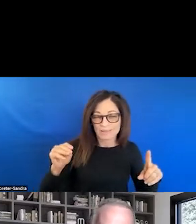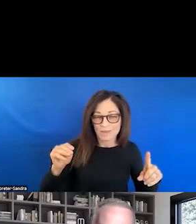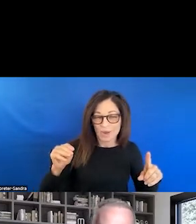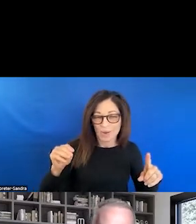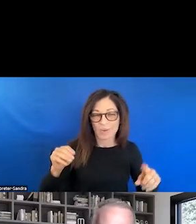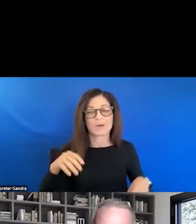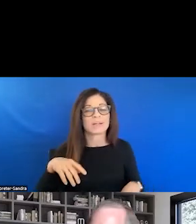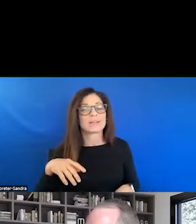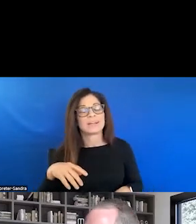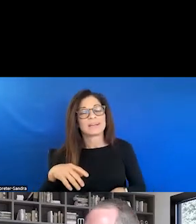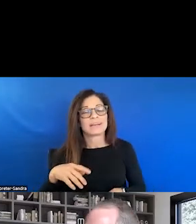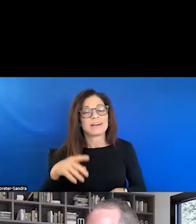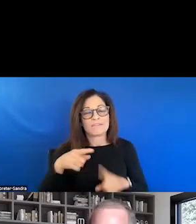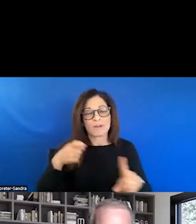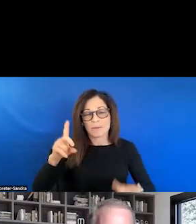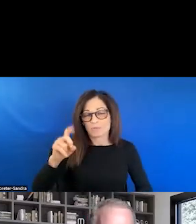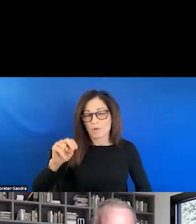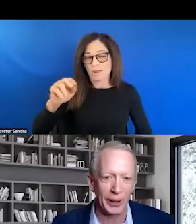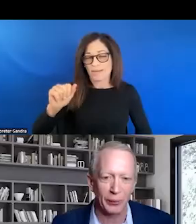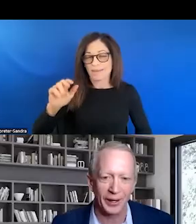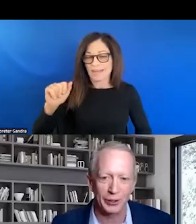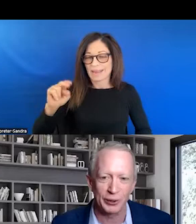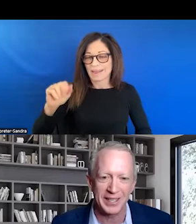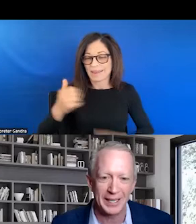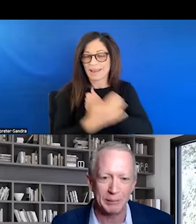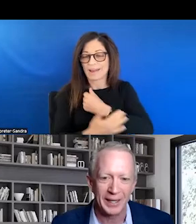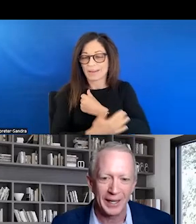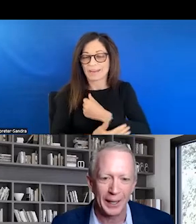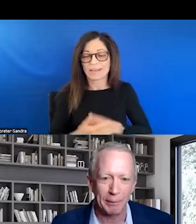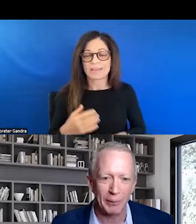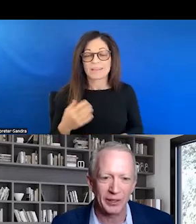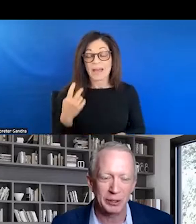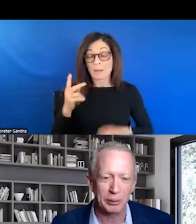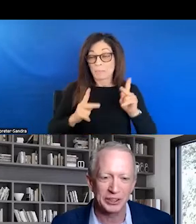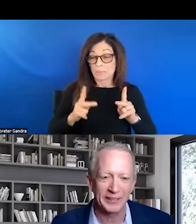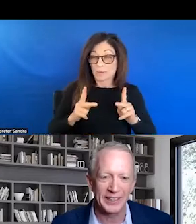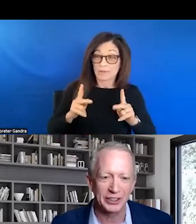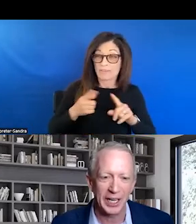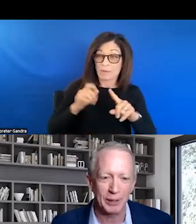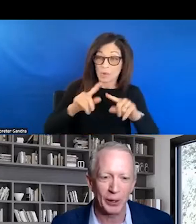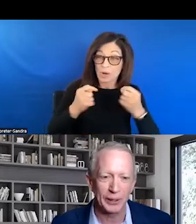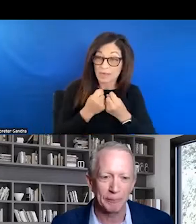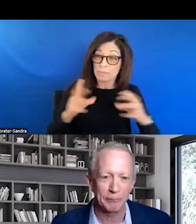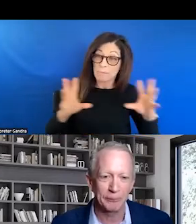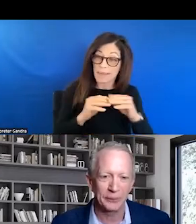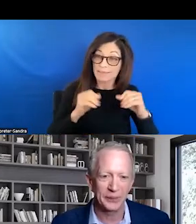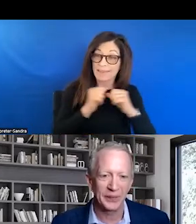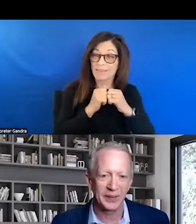who is one of the people that your team met with to push on this. Jamie,